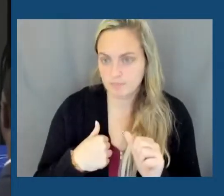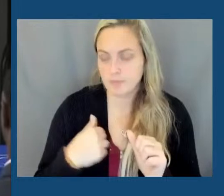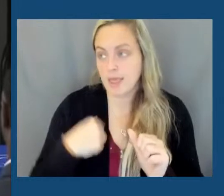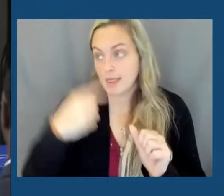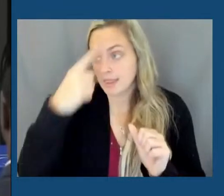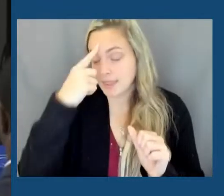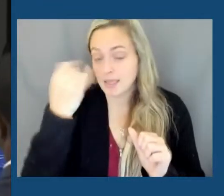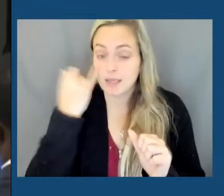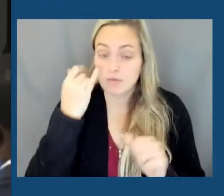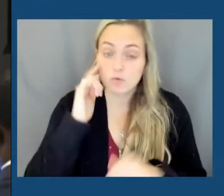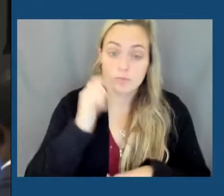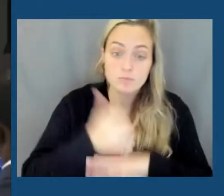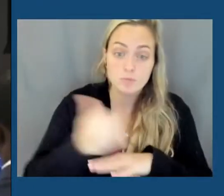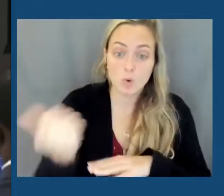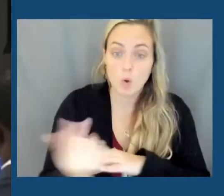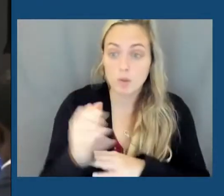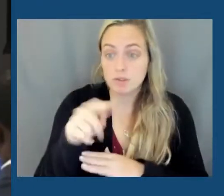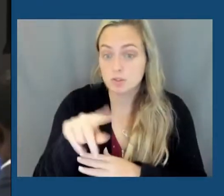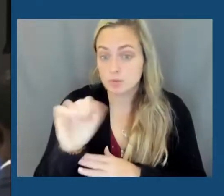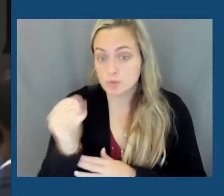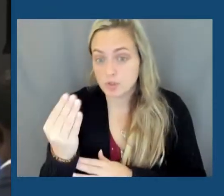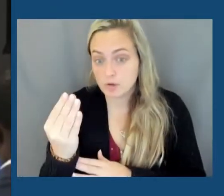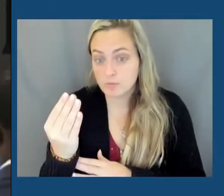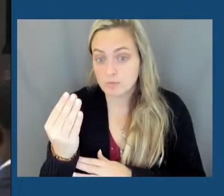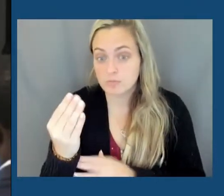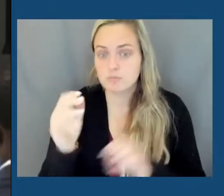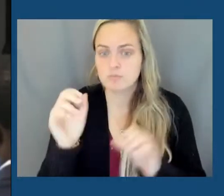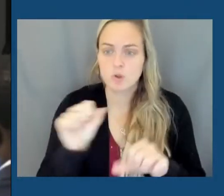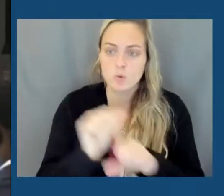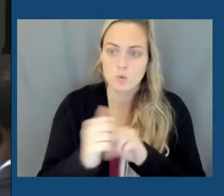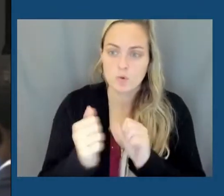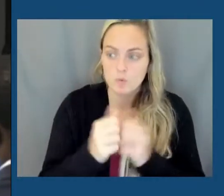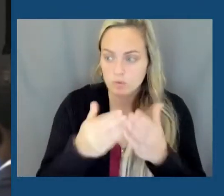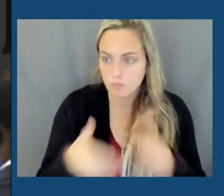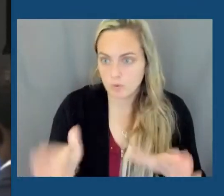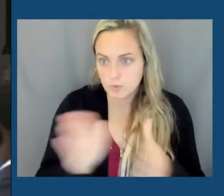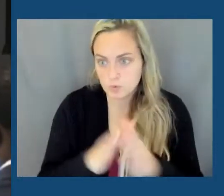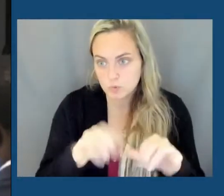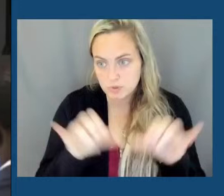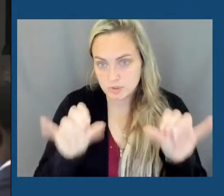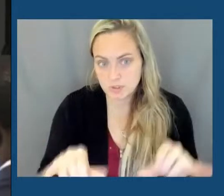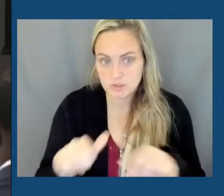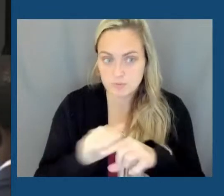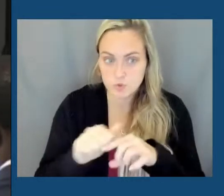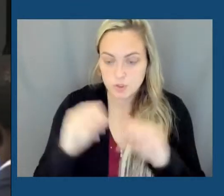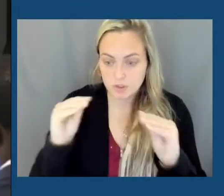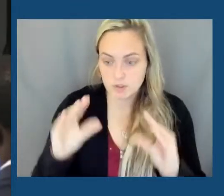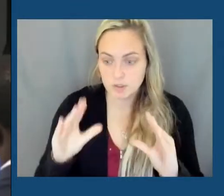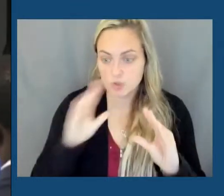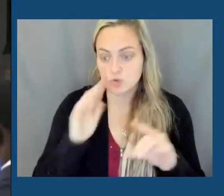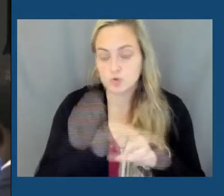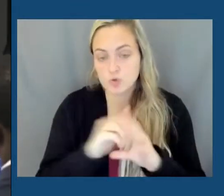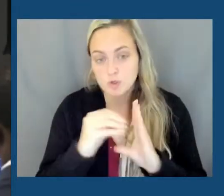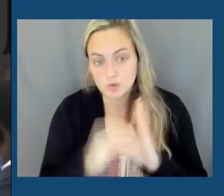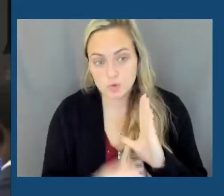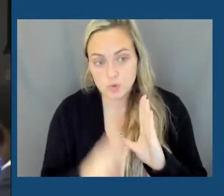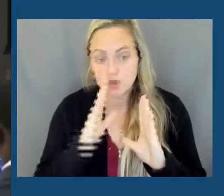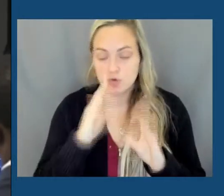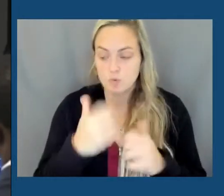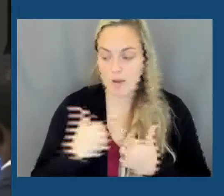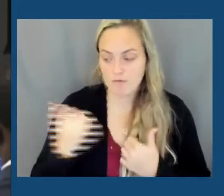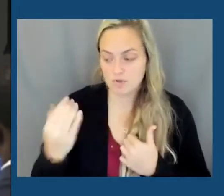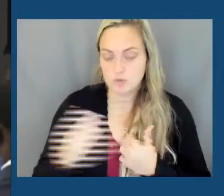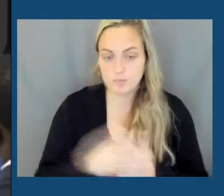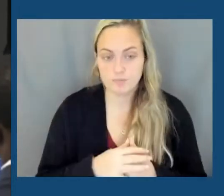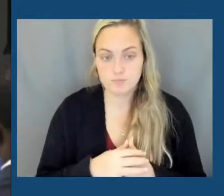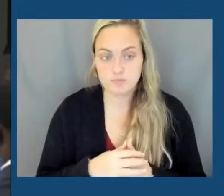be creating all these CHIPS jobs, we can work with public school system, training teachers to train students to get those jobs.